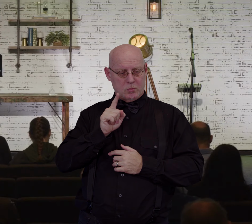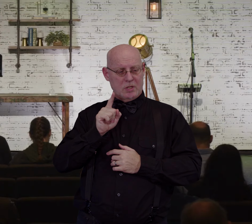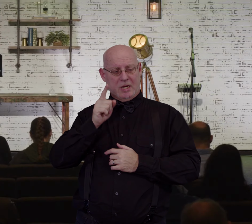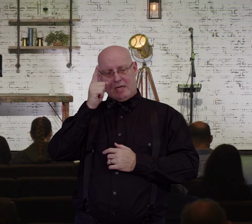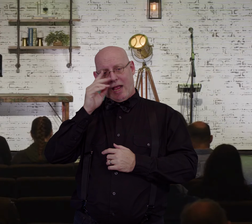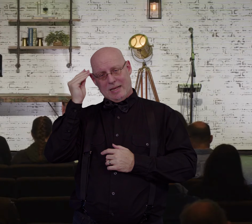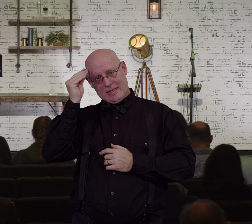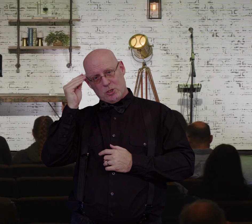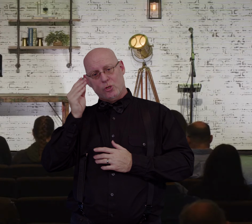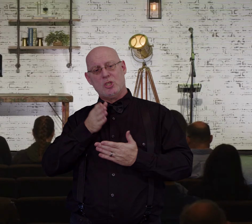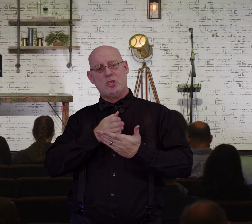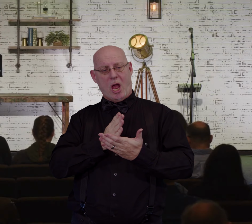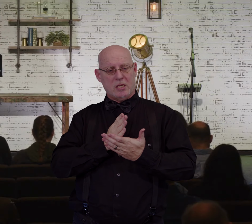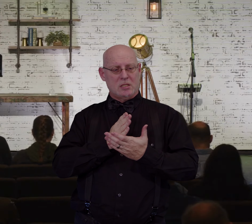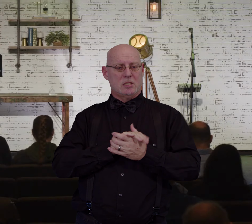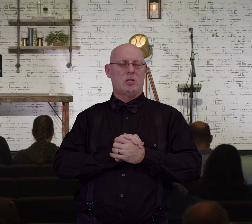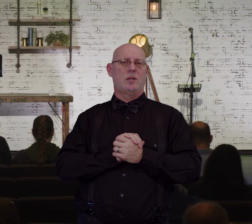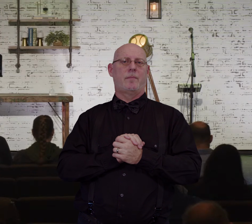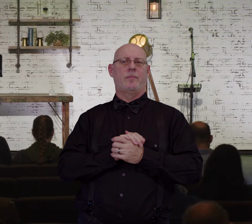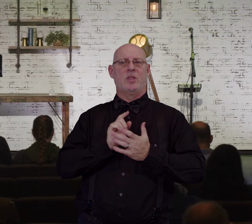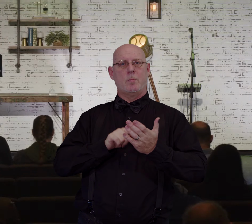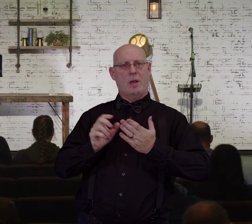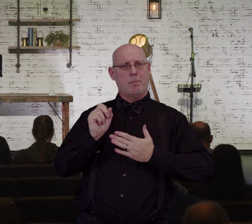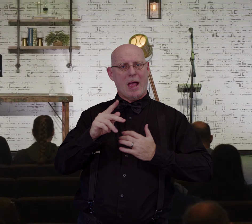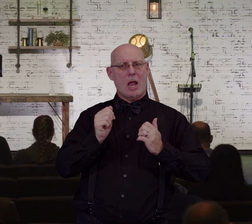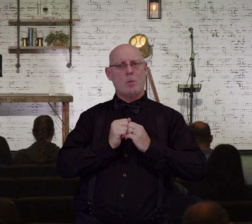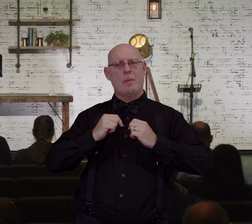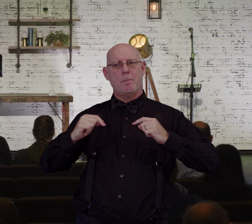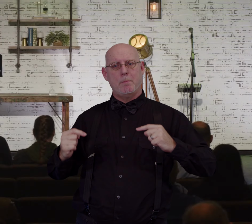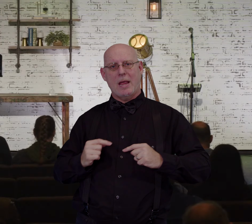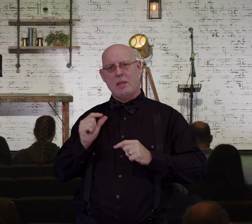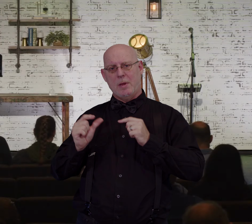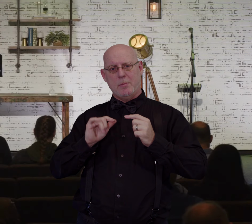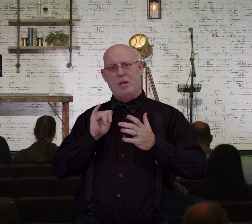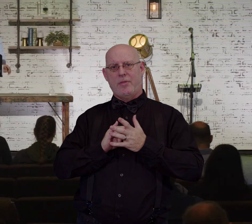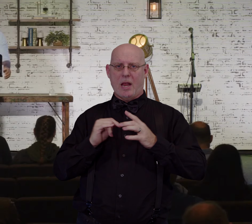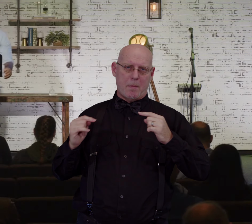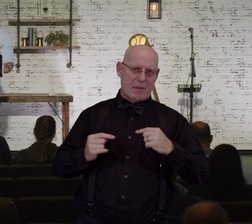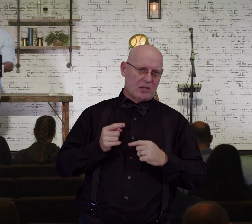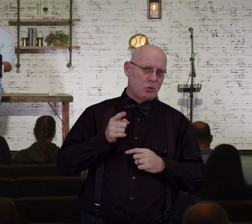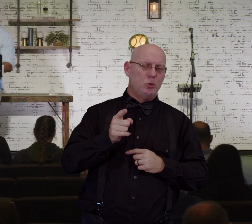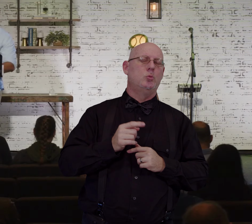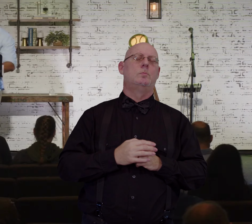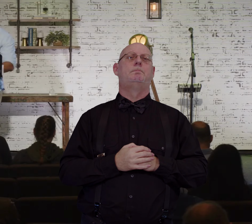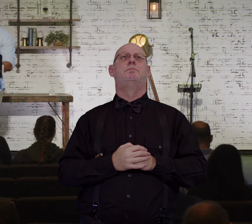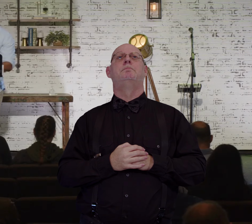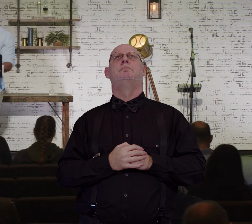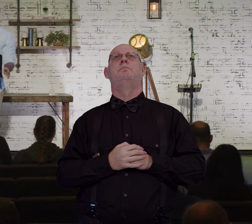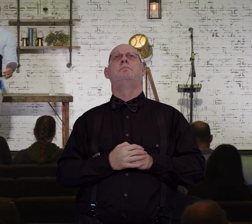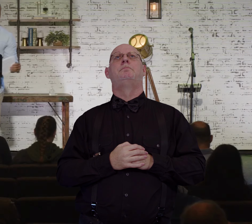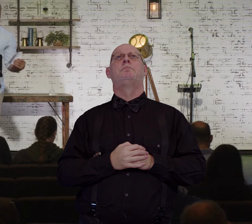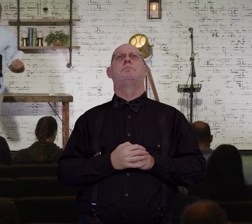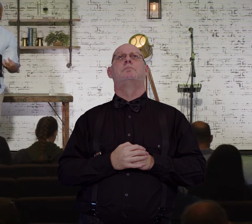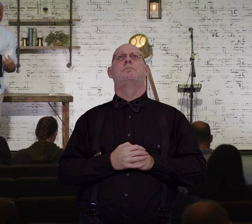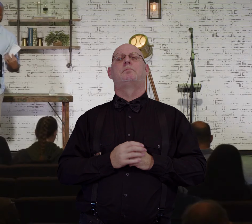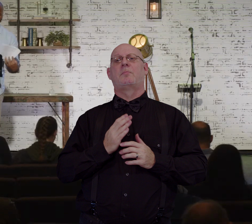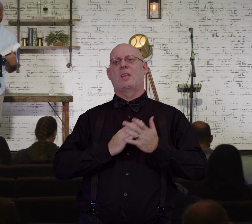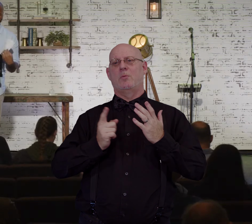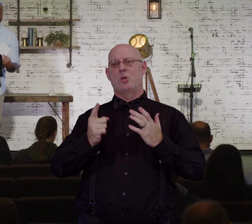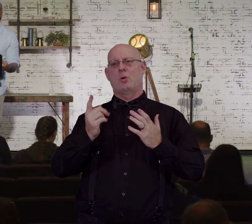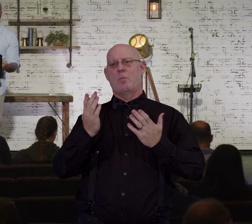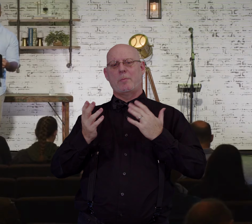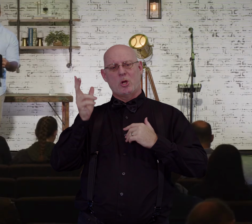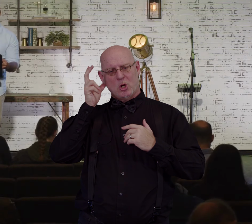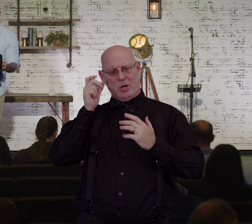God considered it just to repay with affliction those who afflict you. So some of you